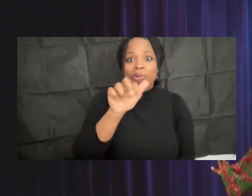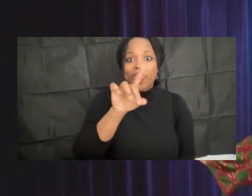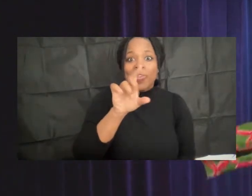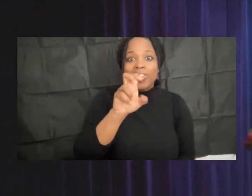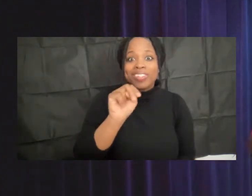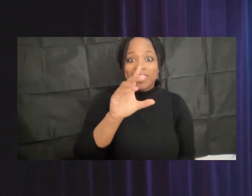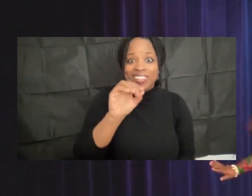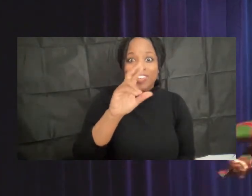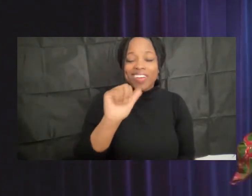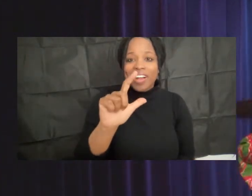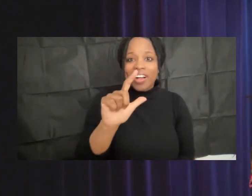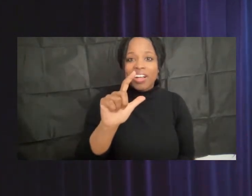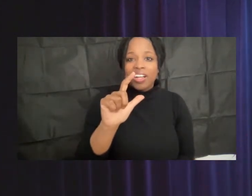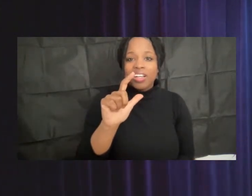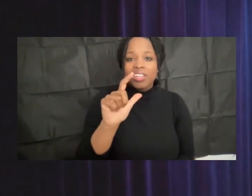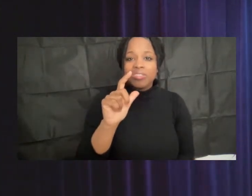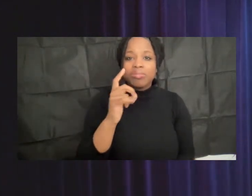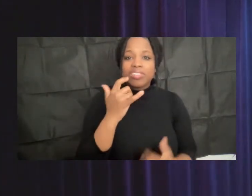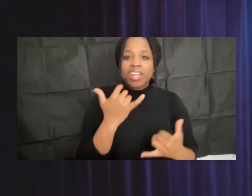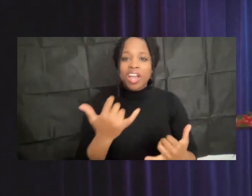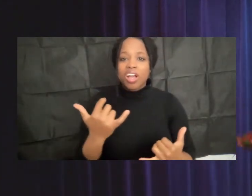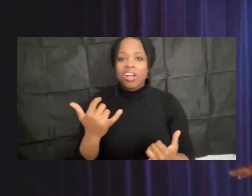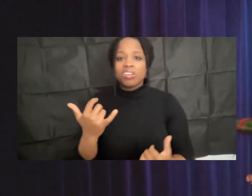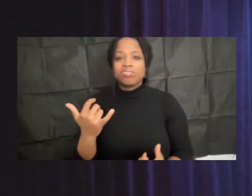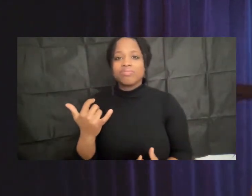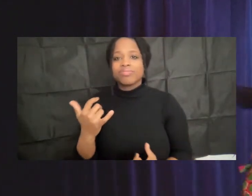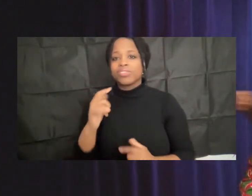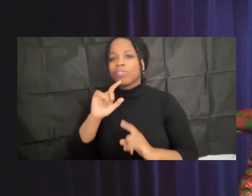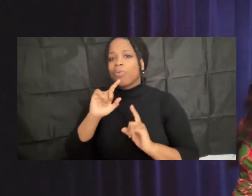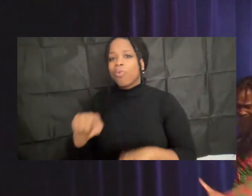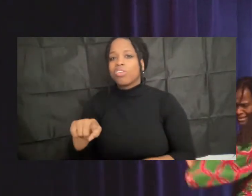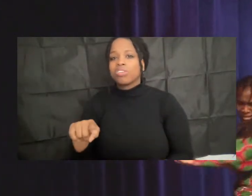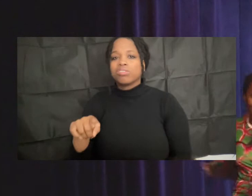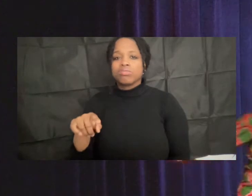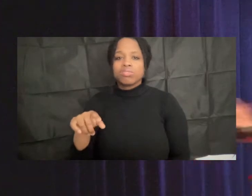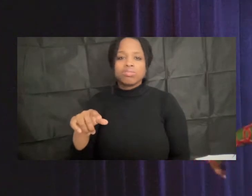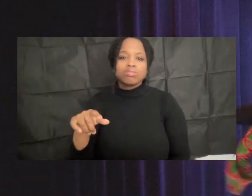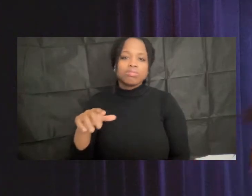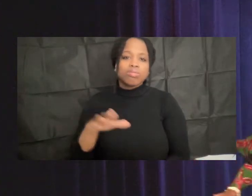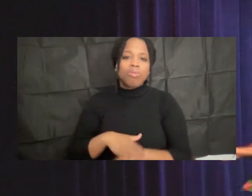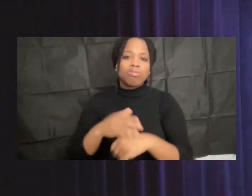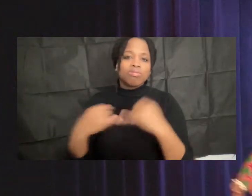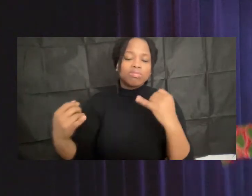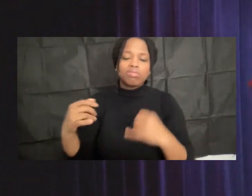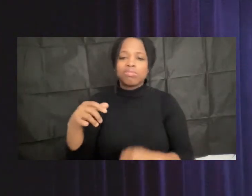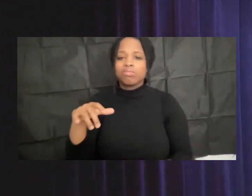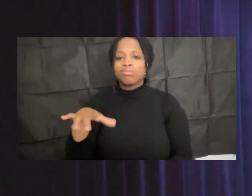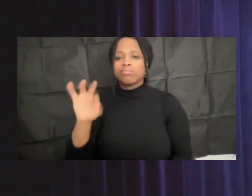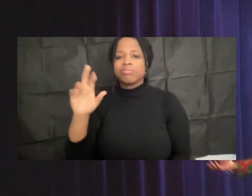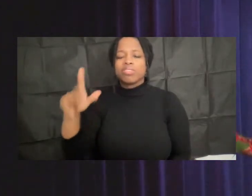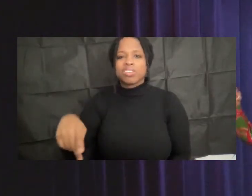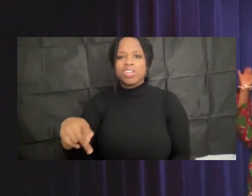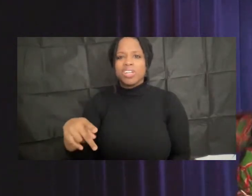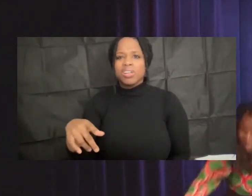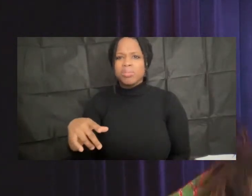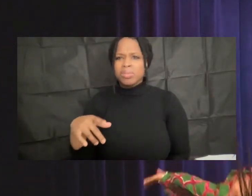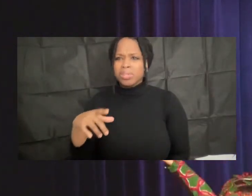It's difficult, frustrating, frightening, uncertain,